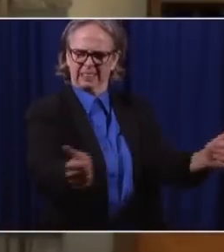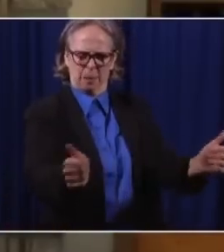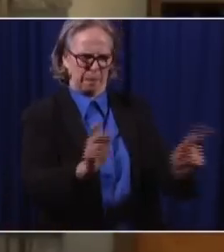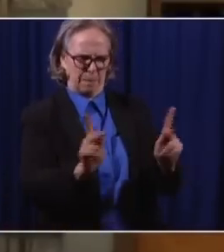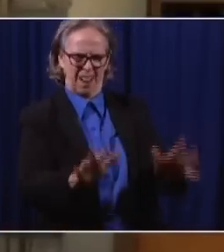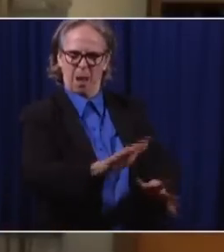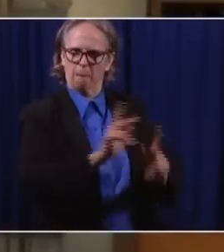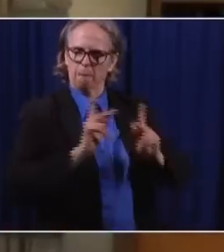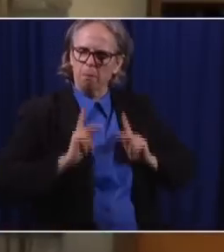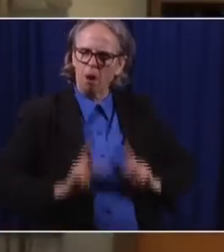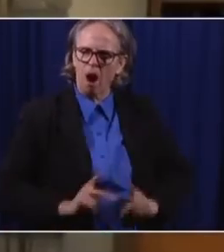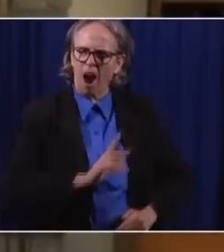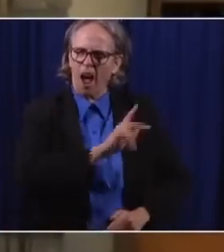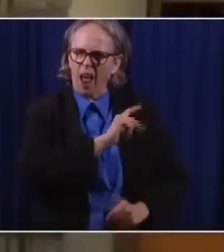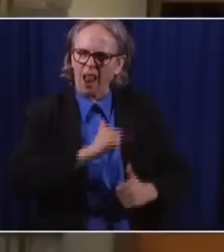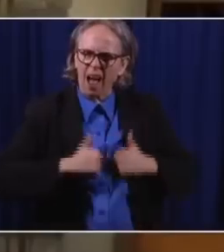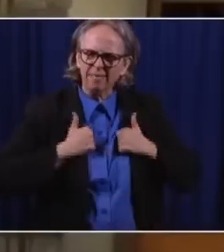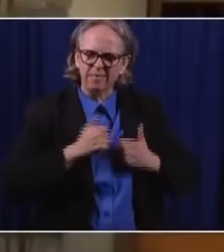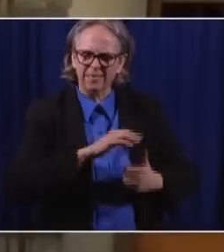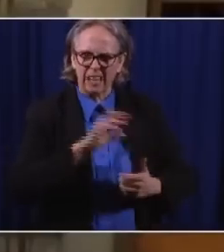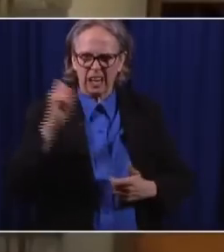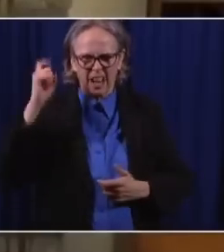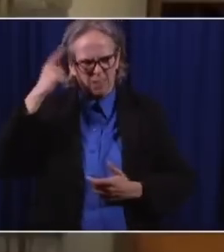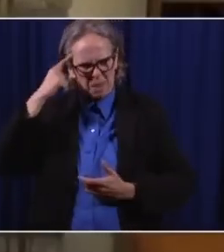to control. But